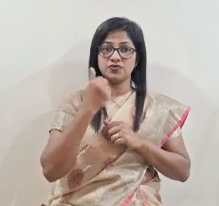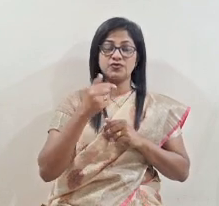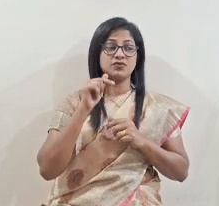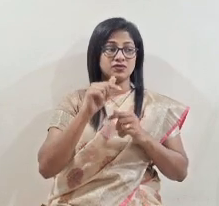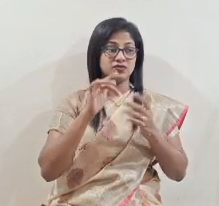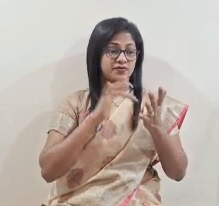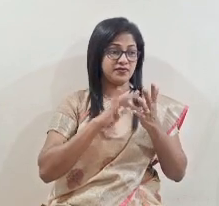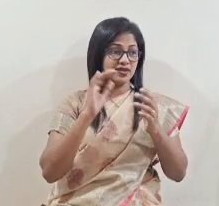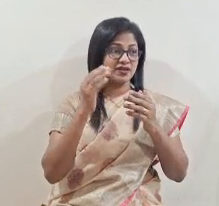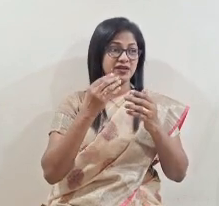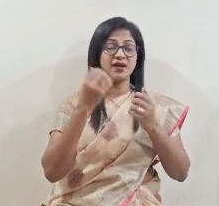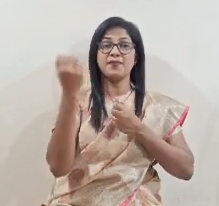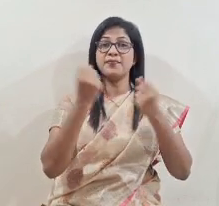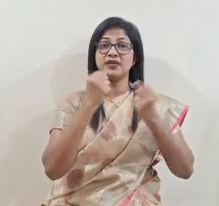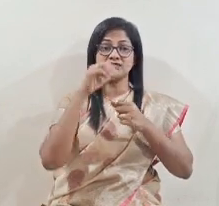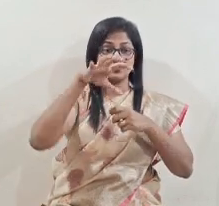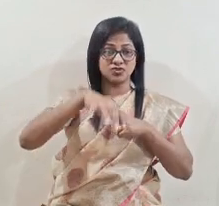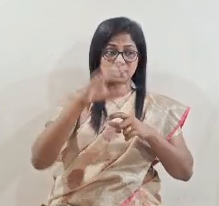Yeah.